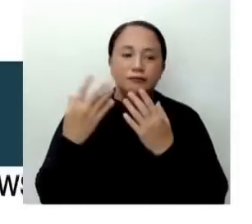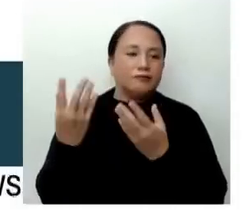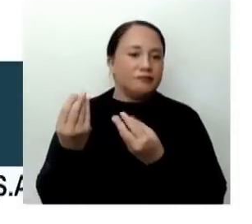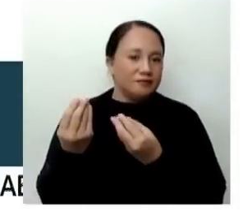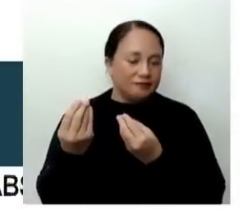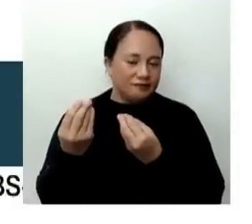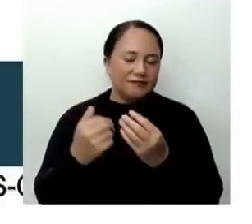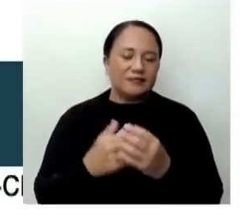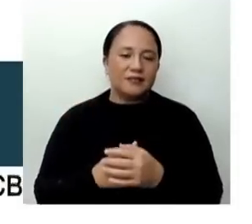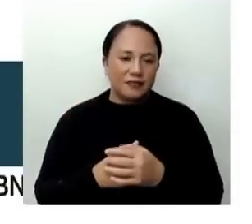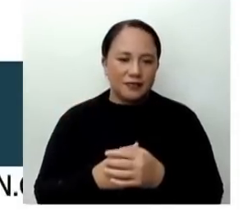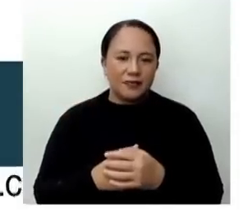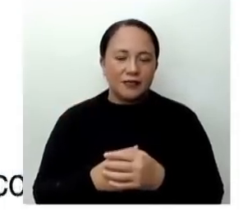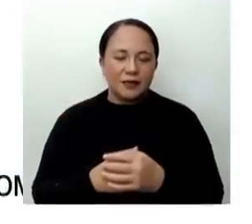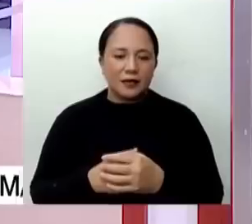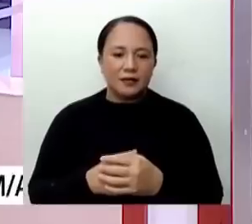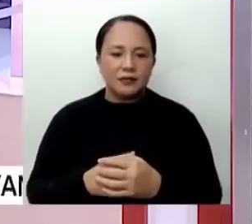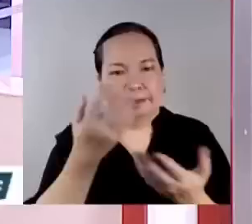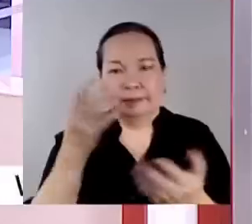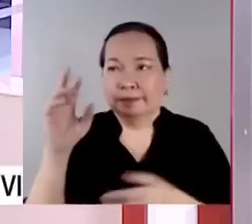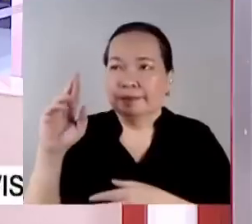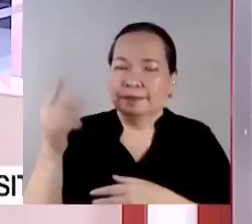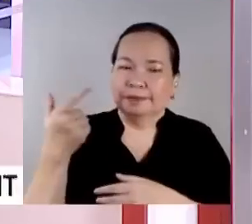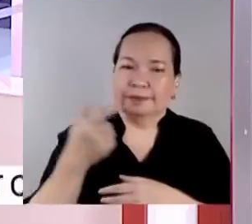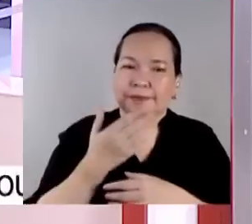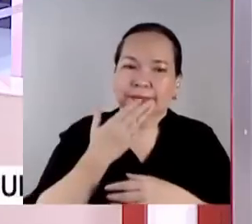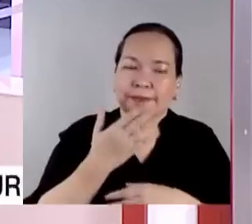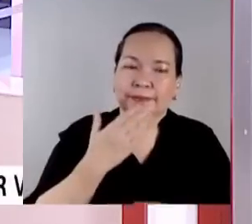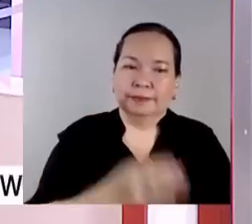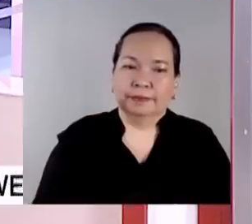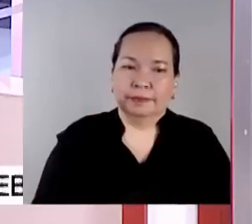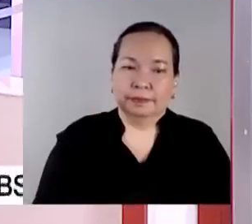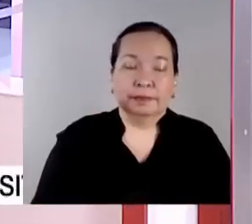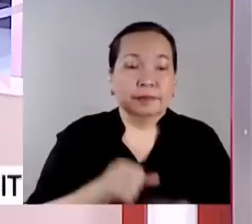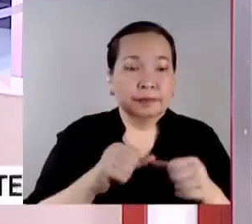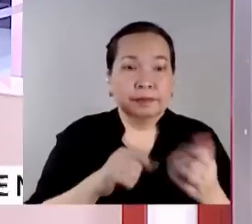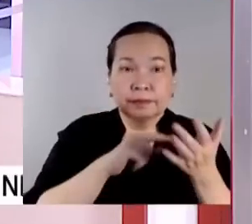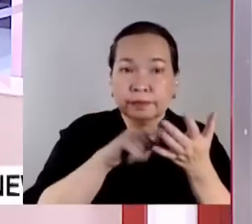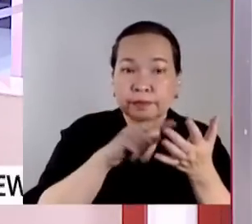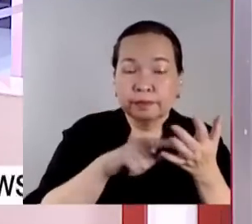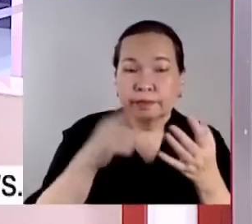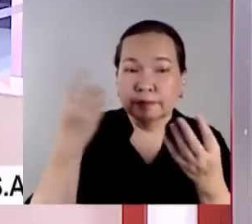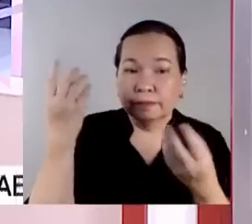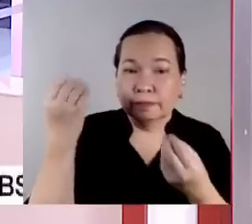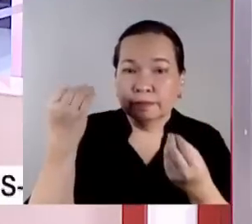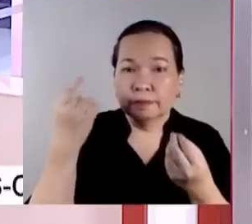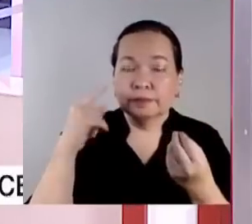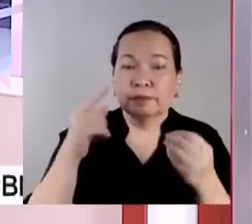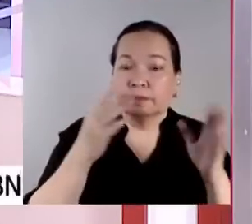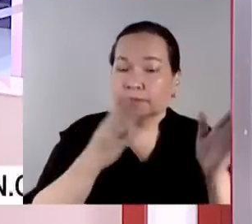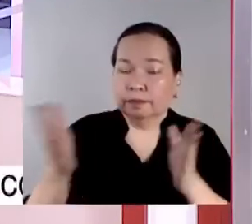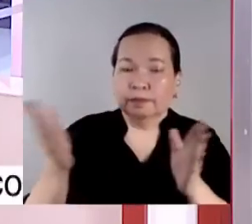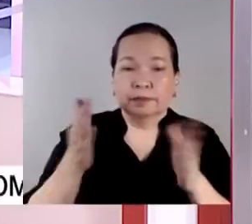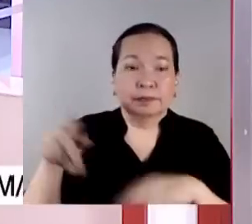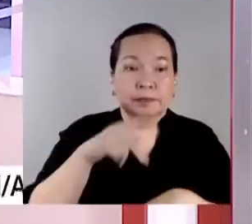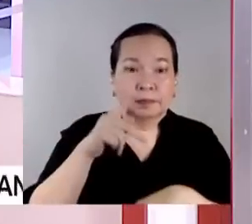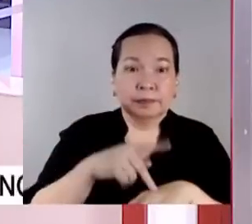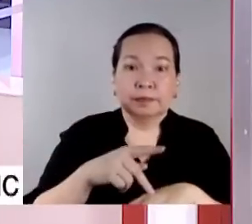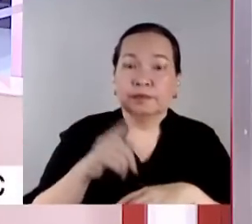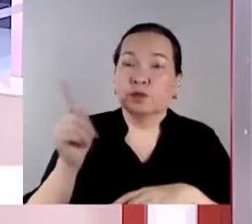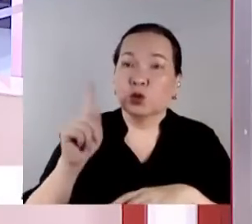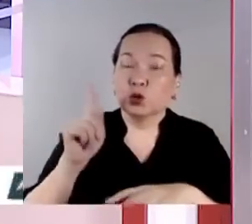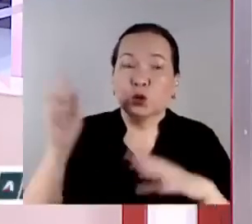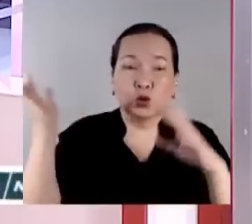Datu from Santa Ana, Cagayan. We're still following developments on the country's preparations for Typhoon Betty. Let's check